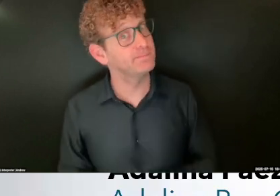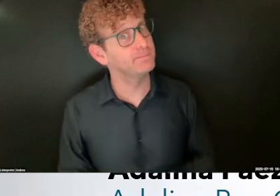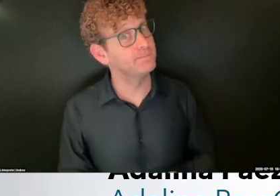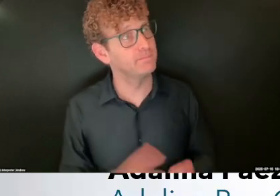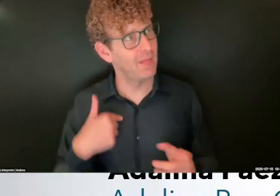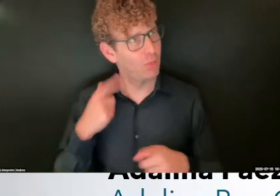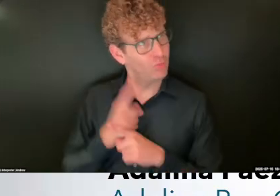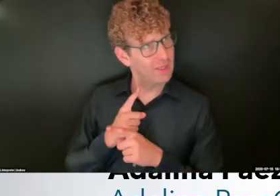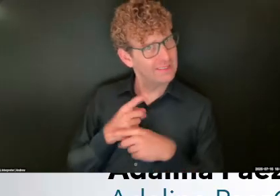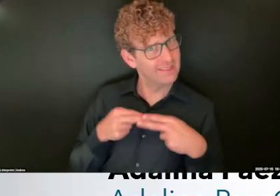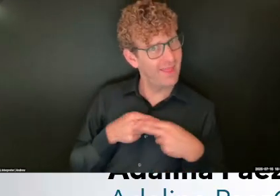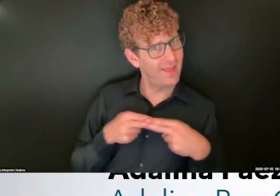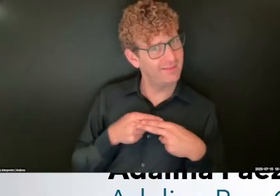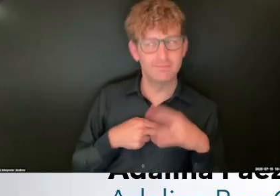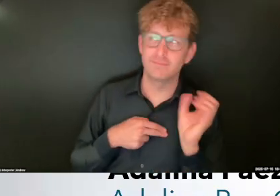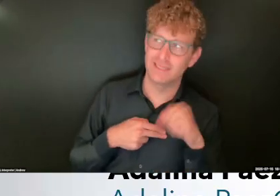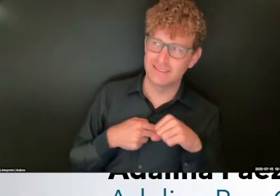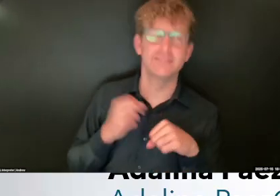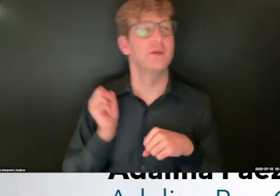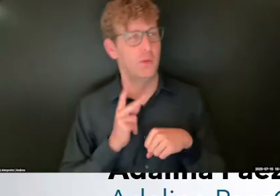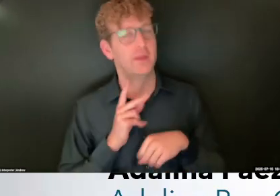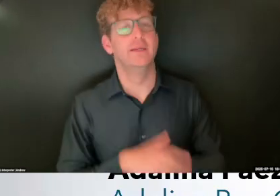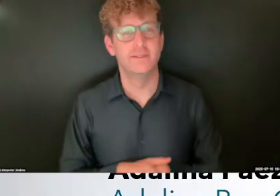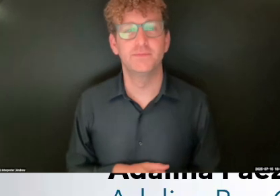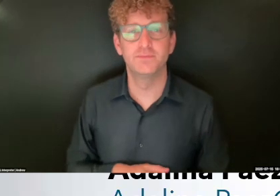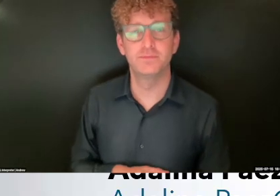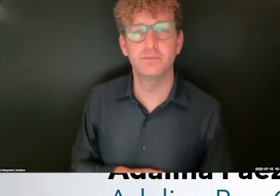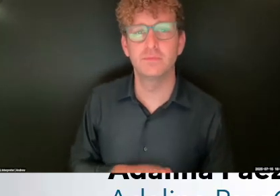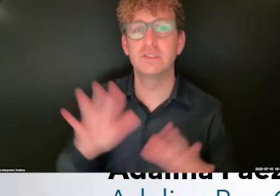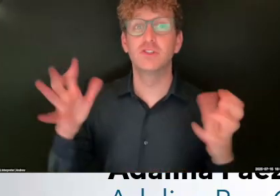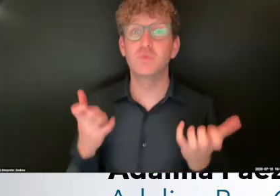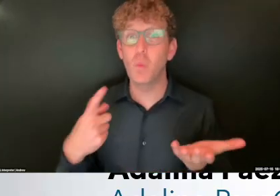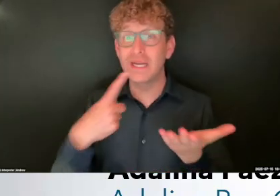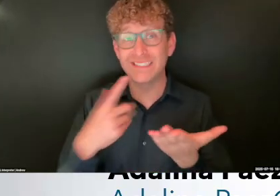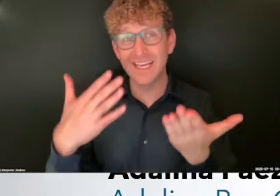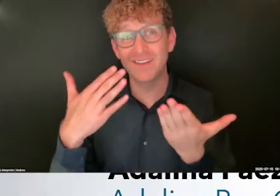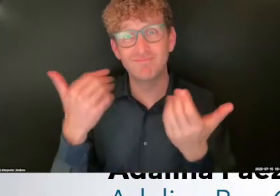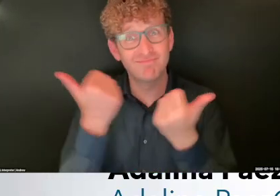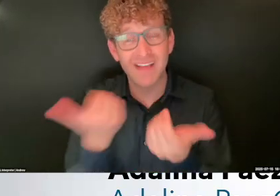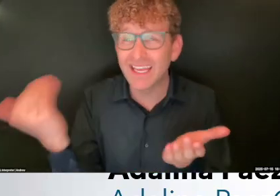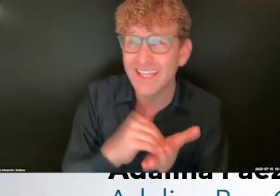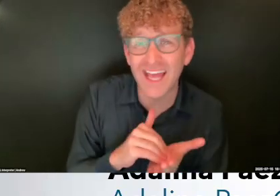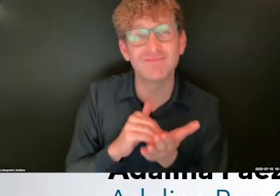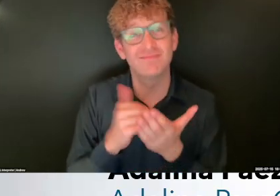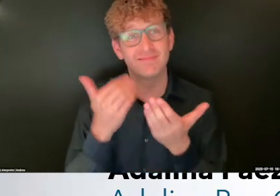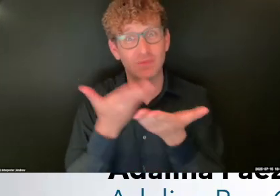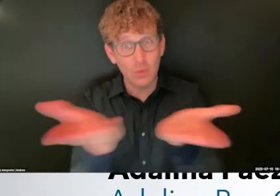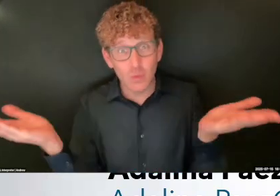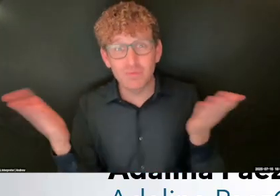am. Okay. I just want to say again to everyone, thank you for attending tonight's meeting.